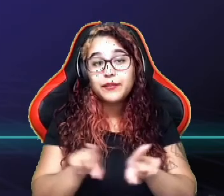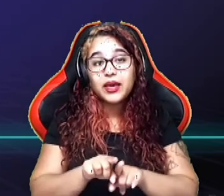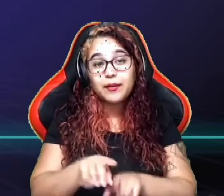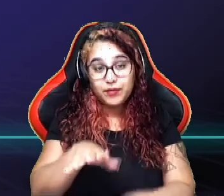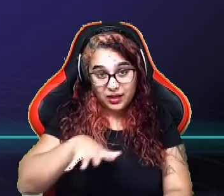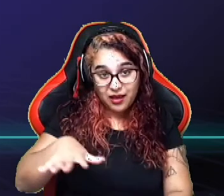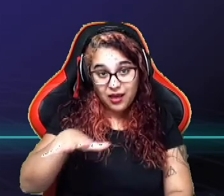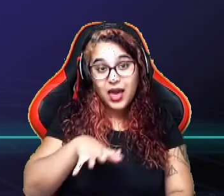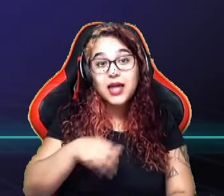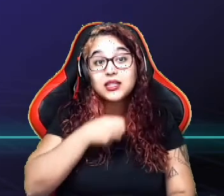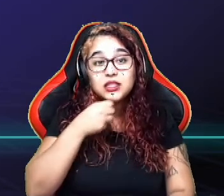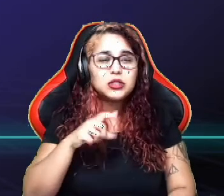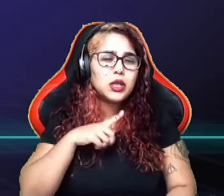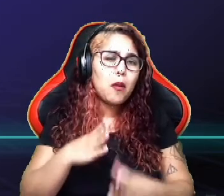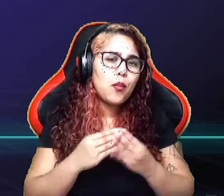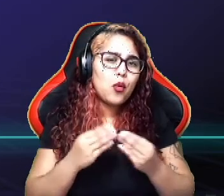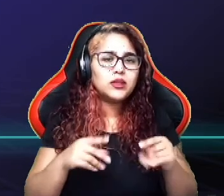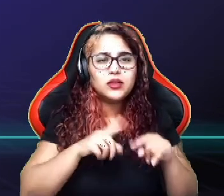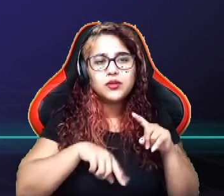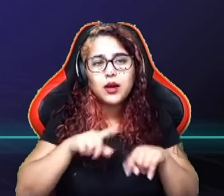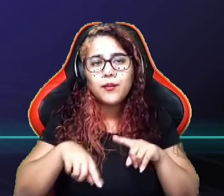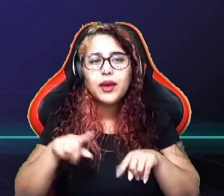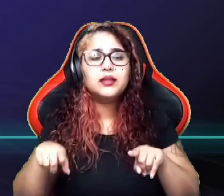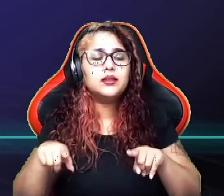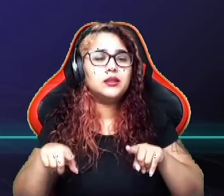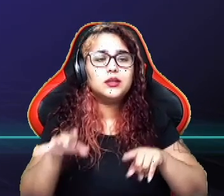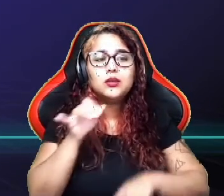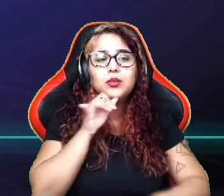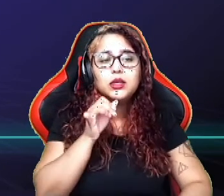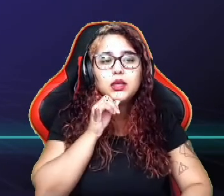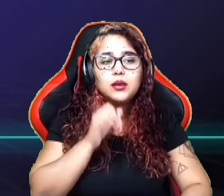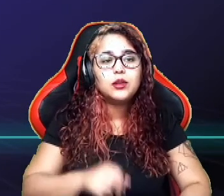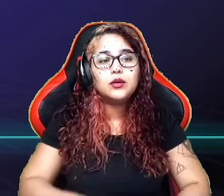platforms. And even for the old platforms, there are several tools